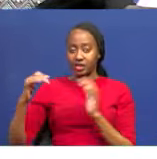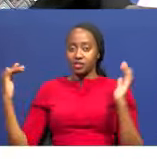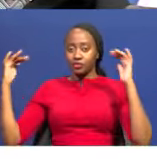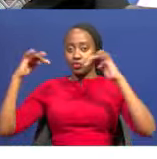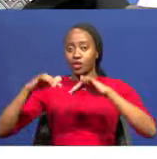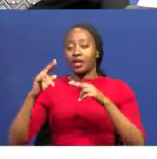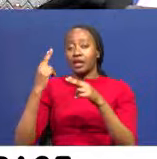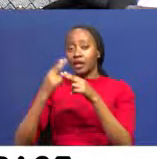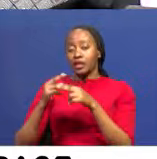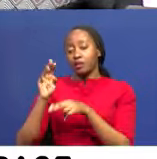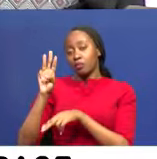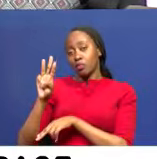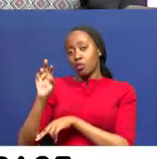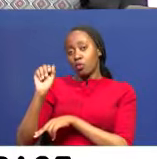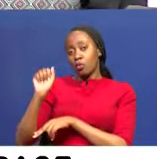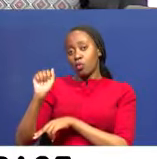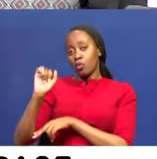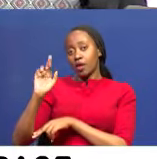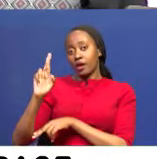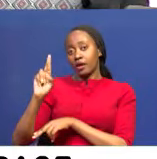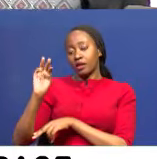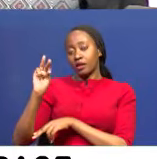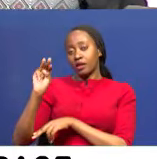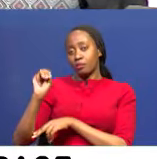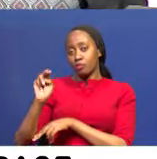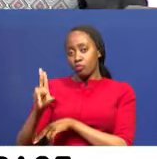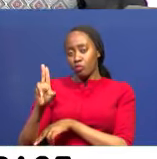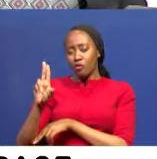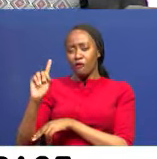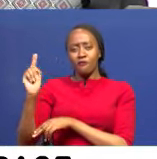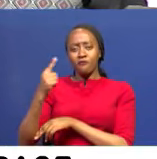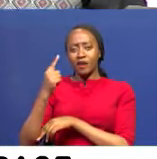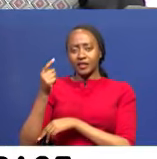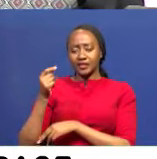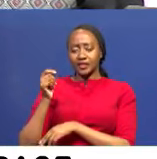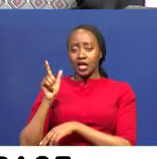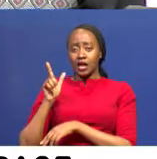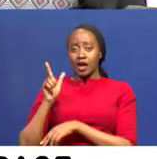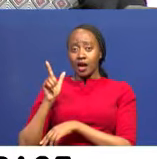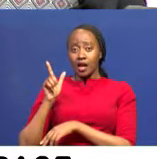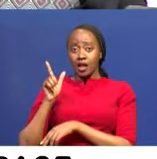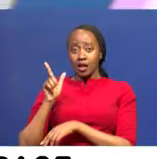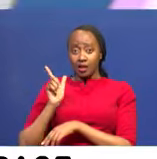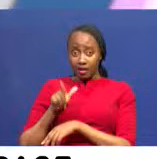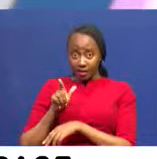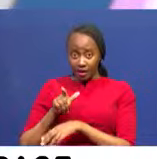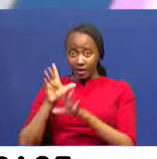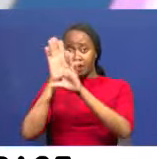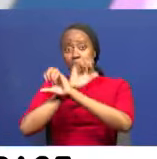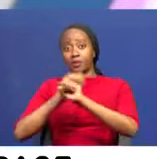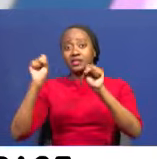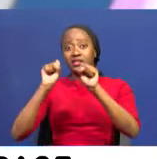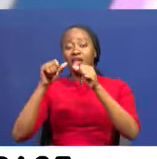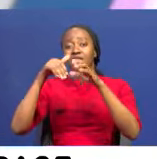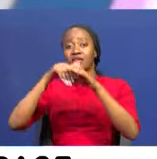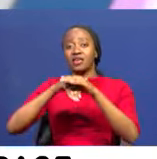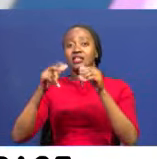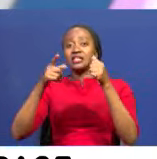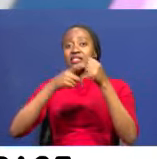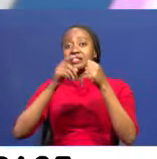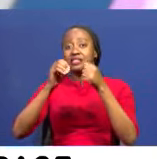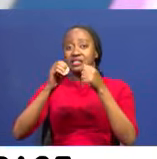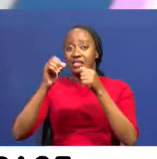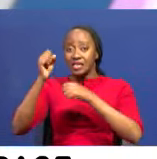as you have heard, is Weri Mbogo, the first female president of the Pharmaceutical Society of Kenya in 60 years.